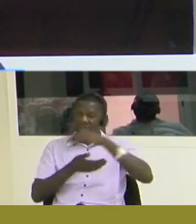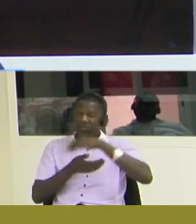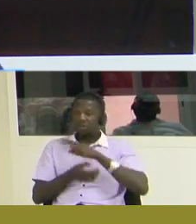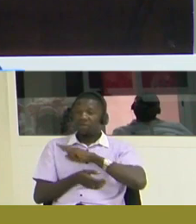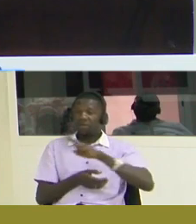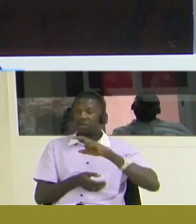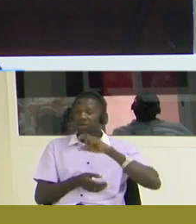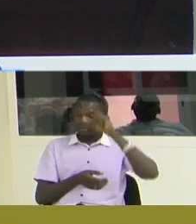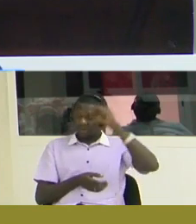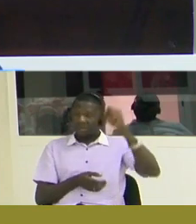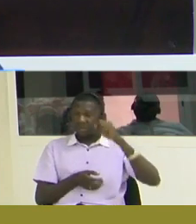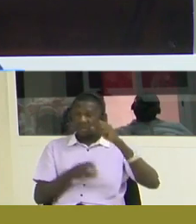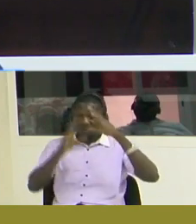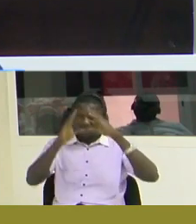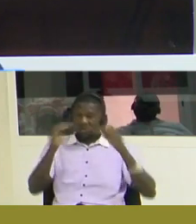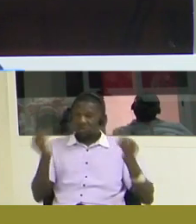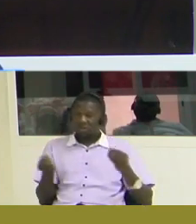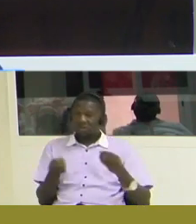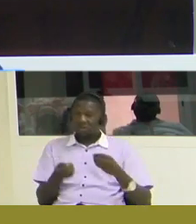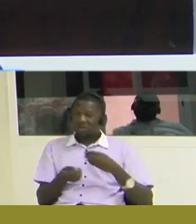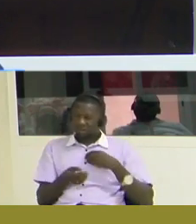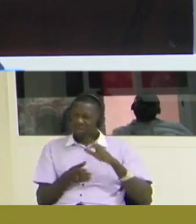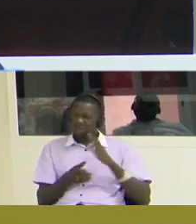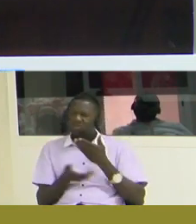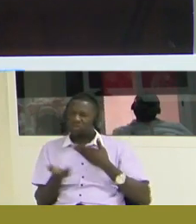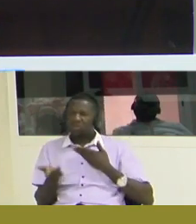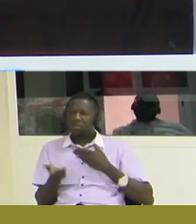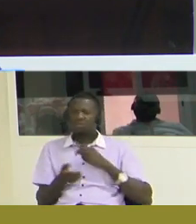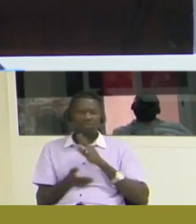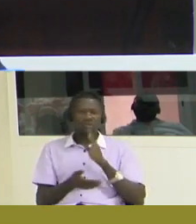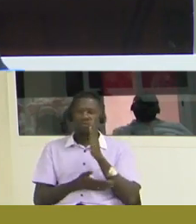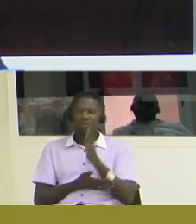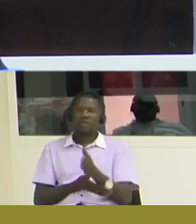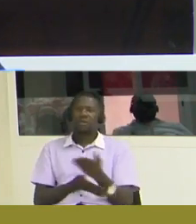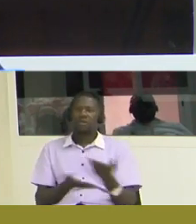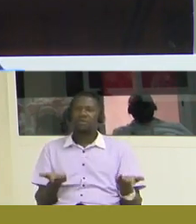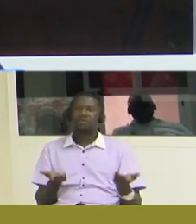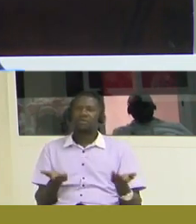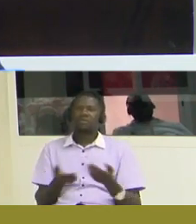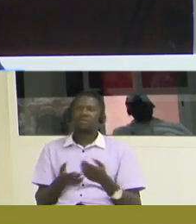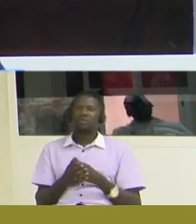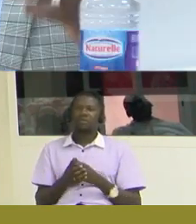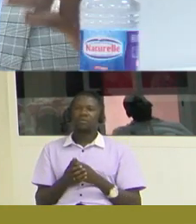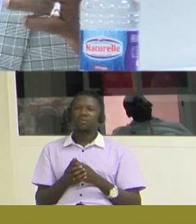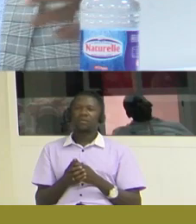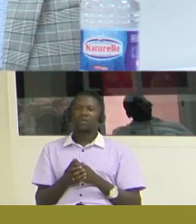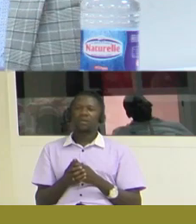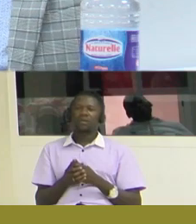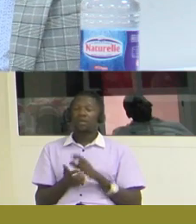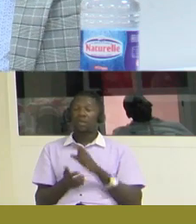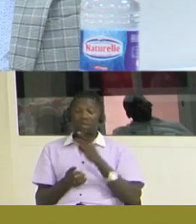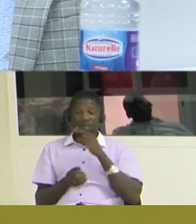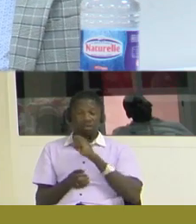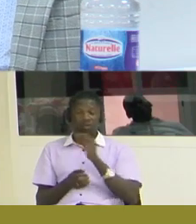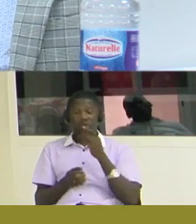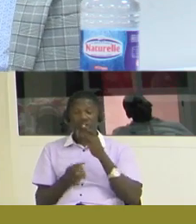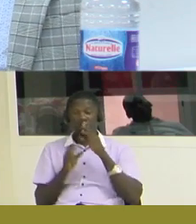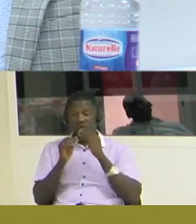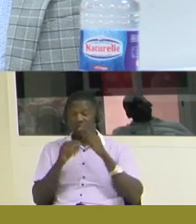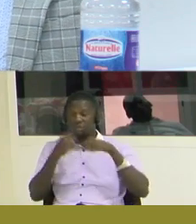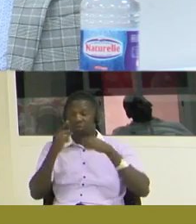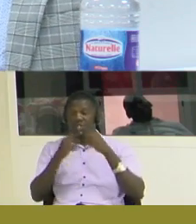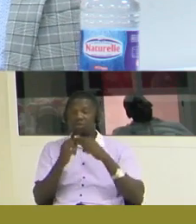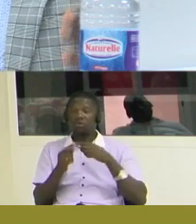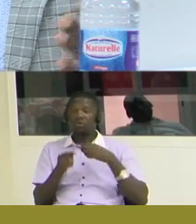president's office when I could so that is not really being fair he did not talk about your interest in the perks he